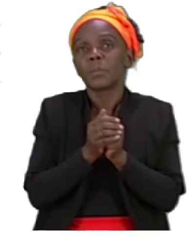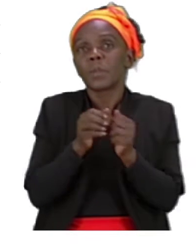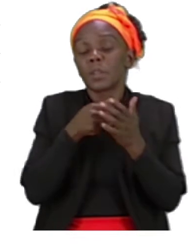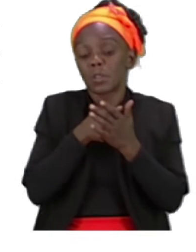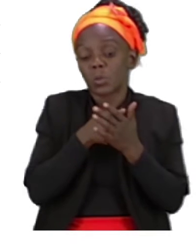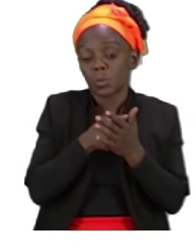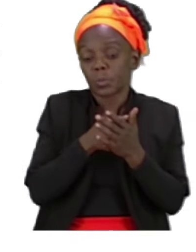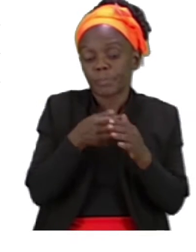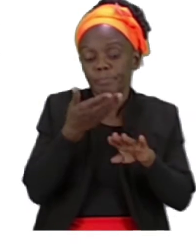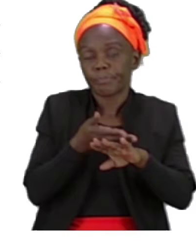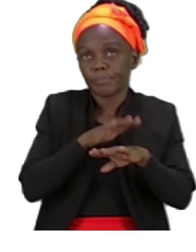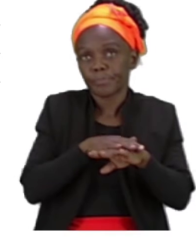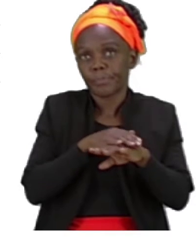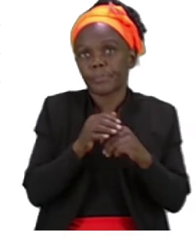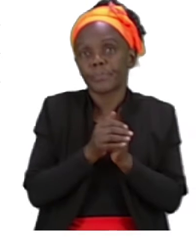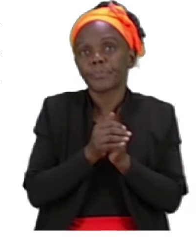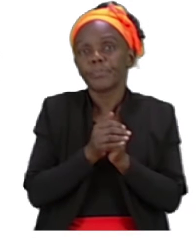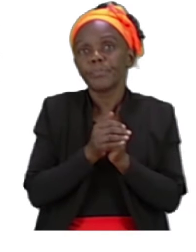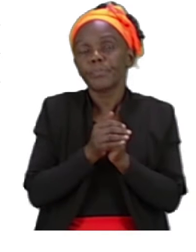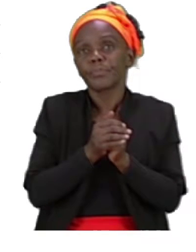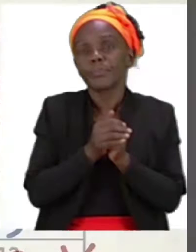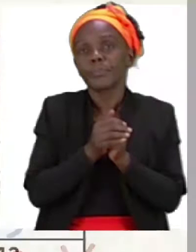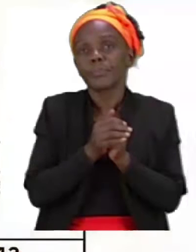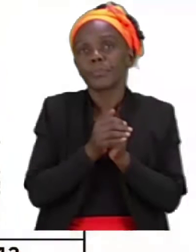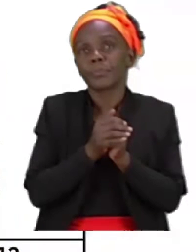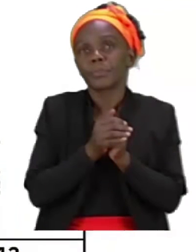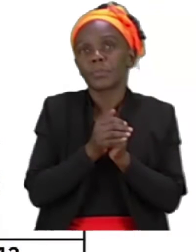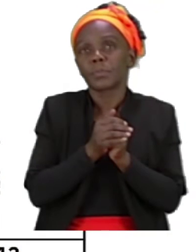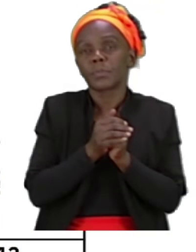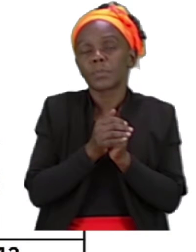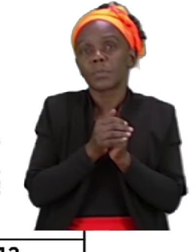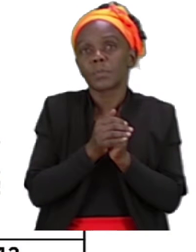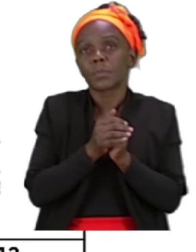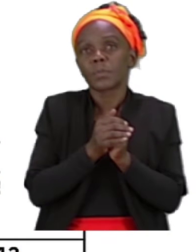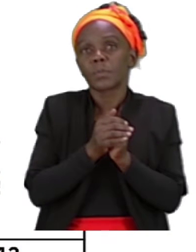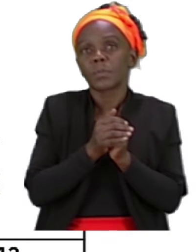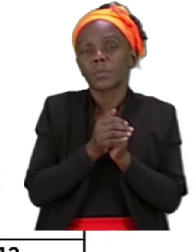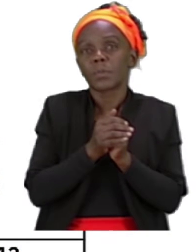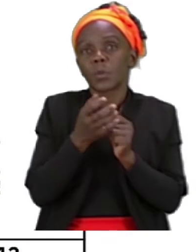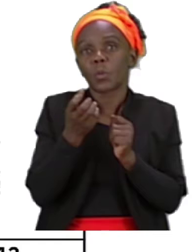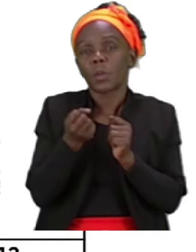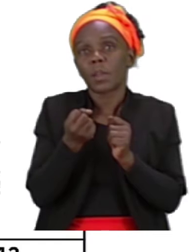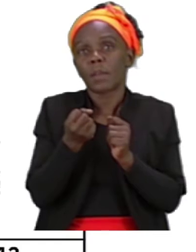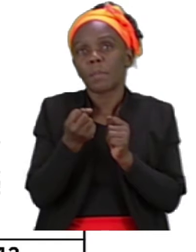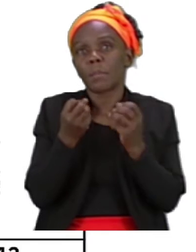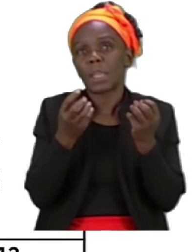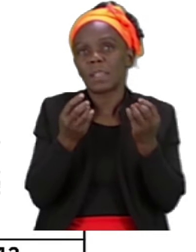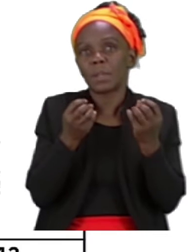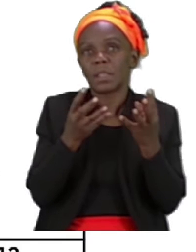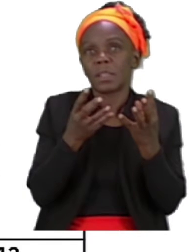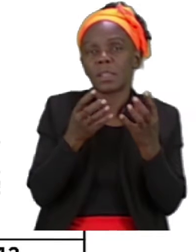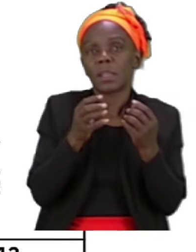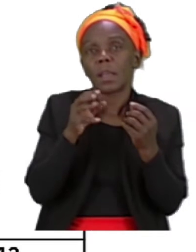an example from the calendar. Now the calendar has many dates, but we